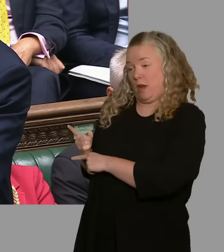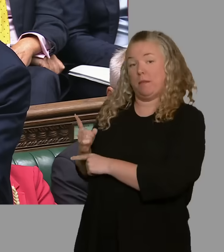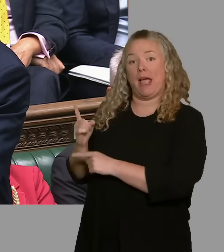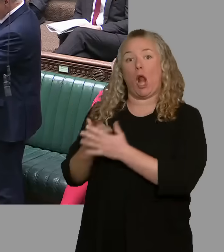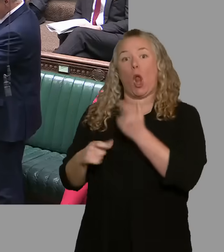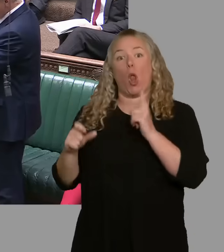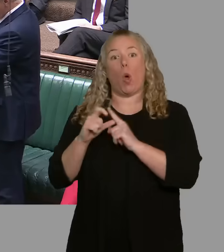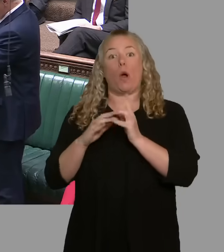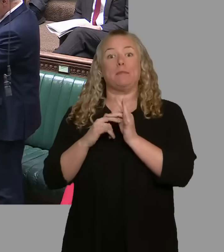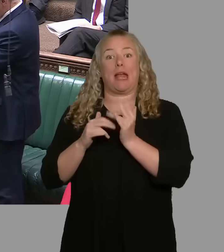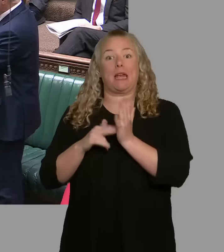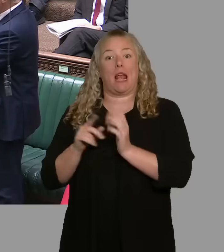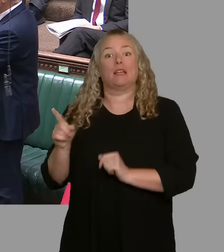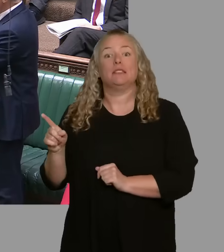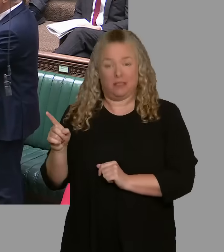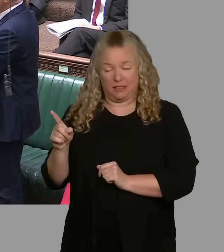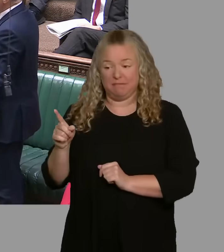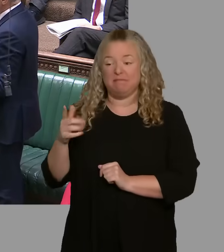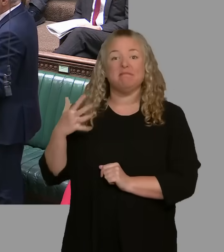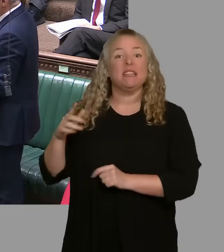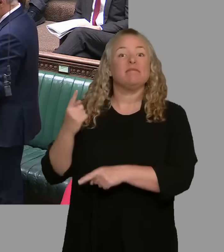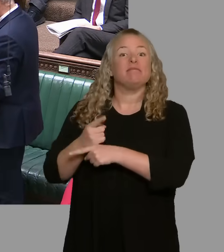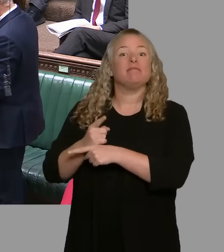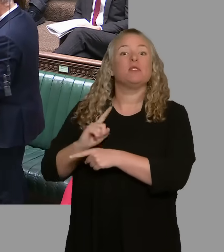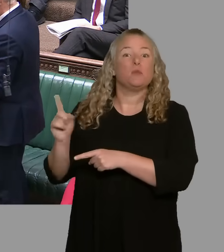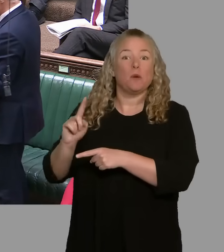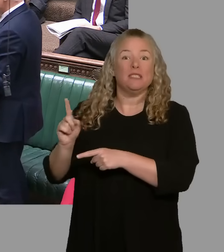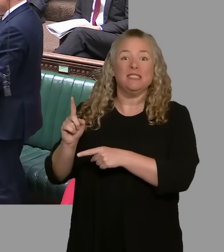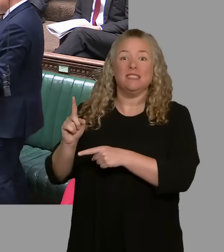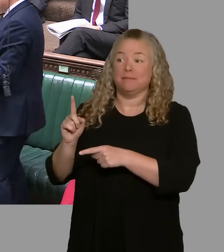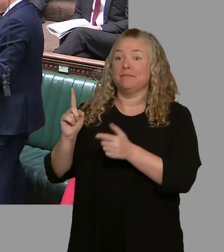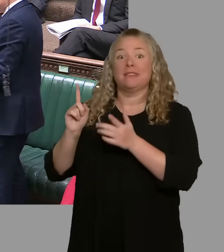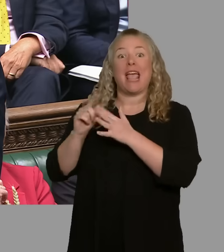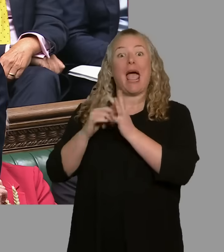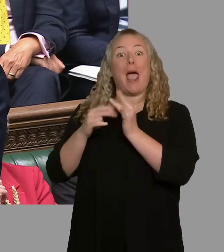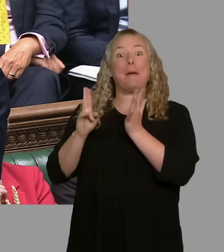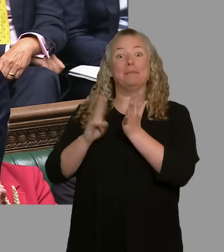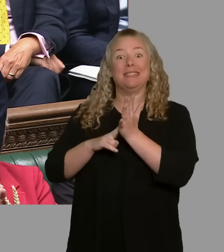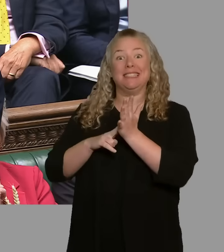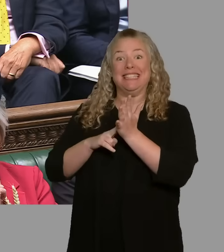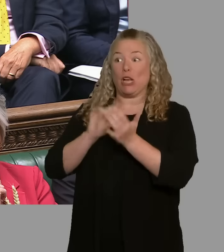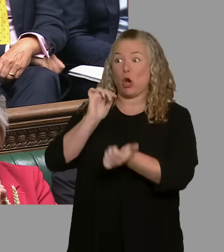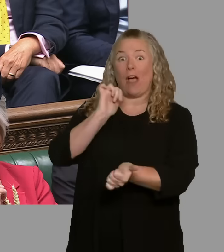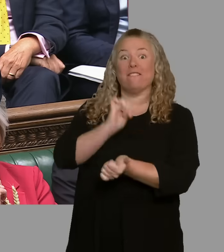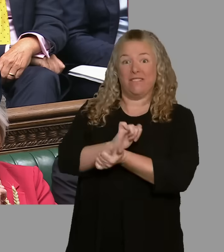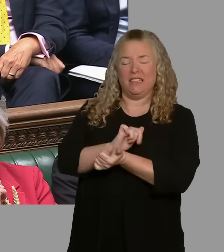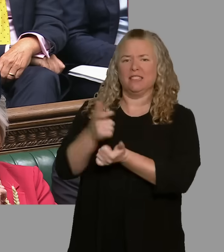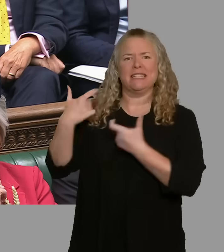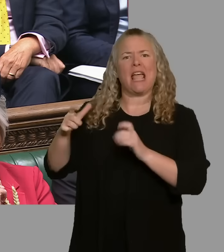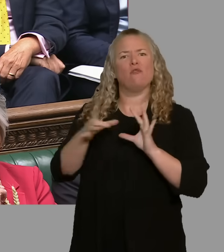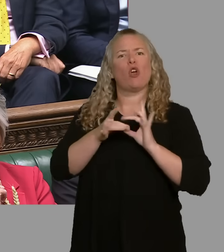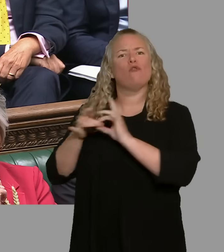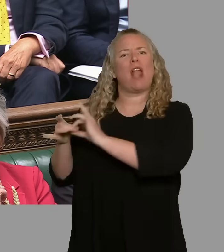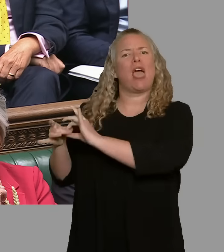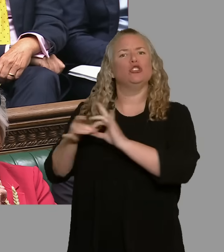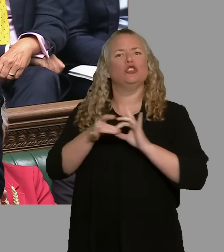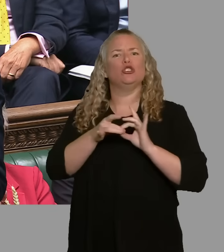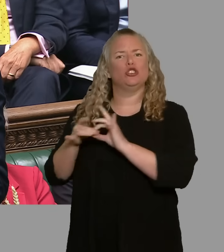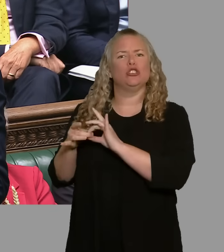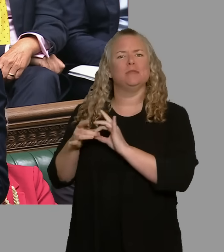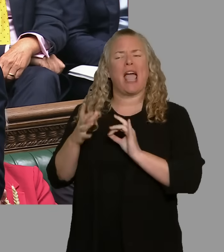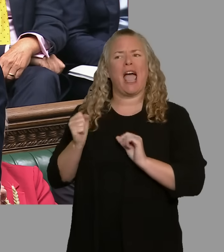know. Mr. Speaker, people will be surprised by the Prime Minister giving Ambassador Mandelson such strong support